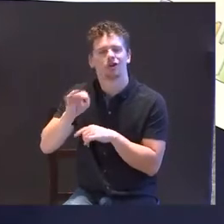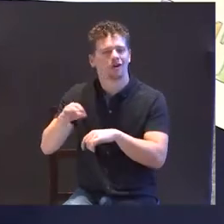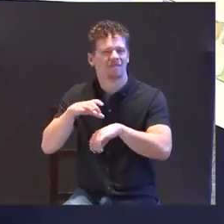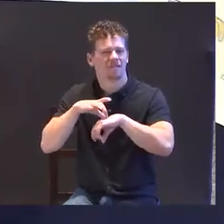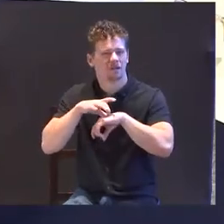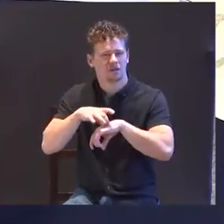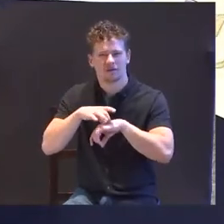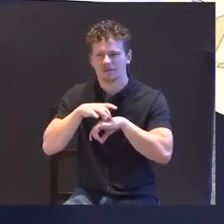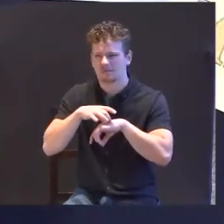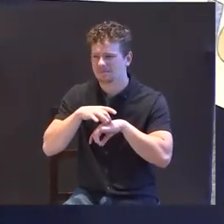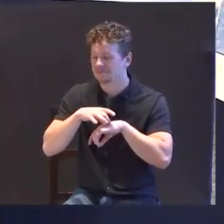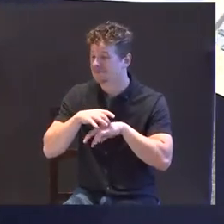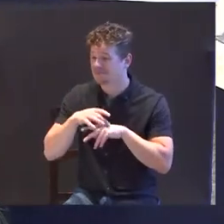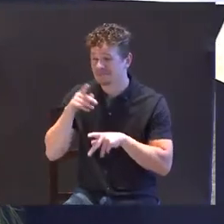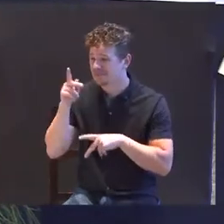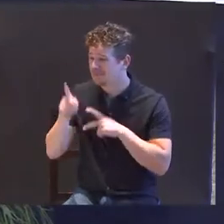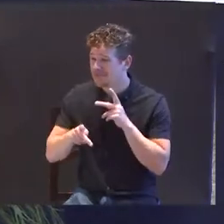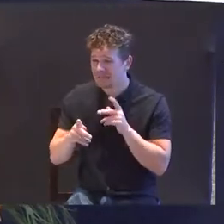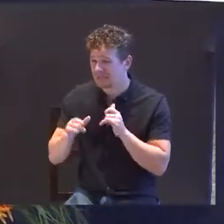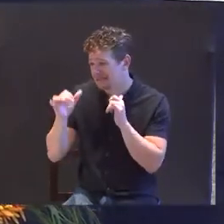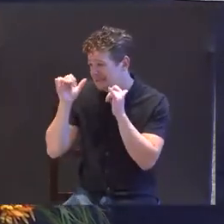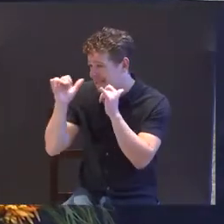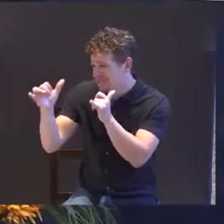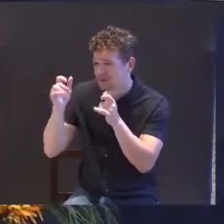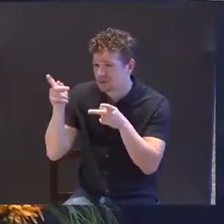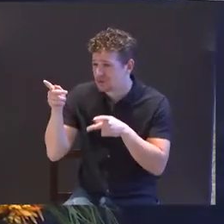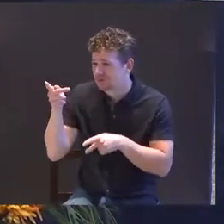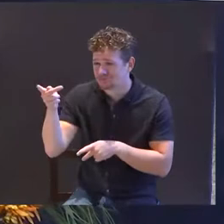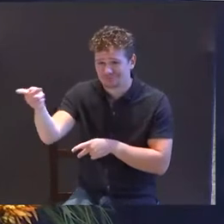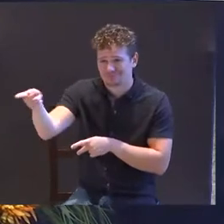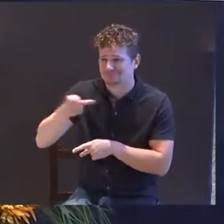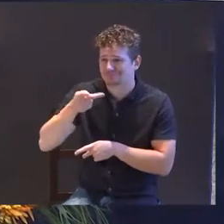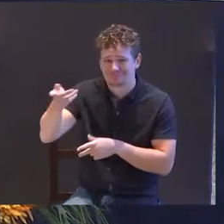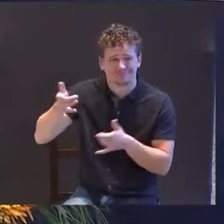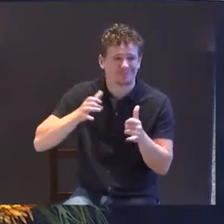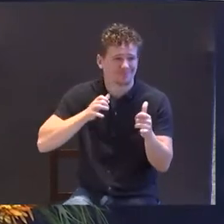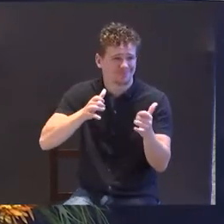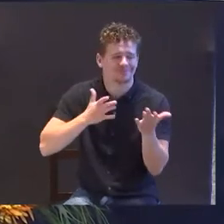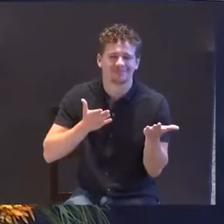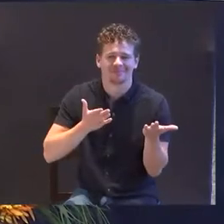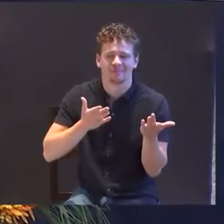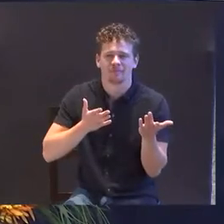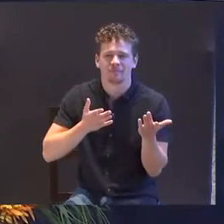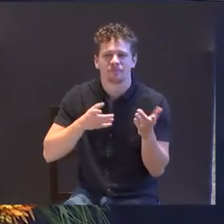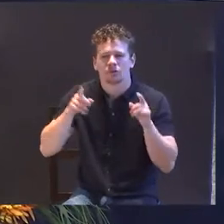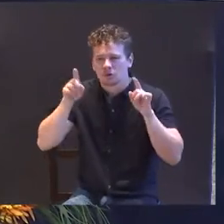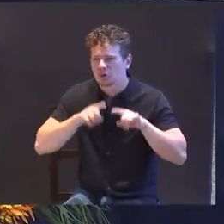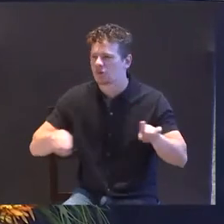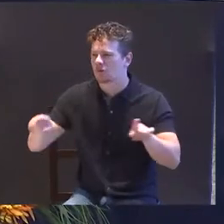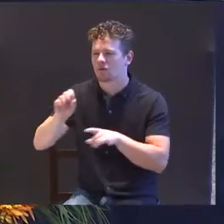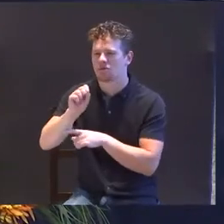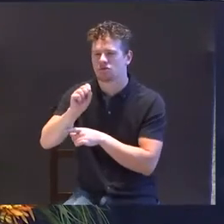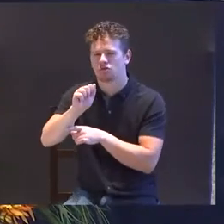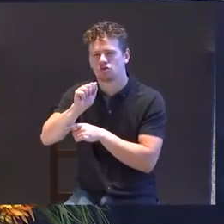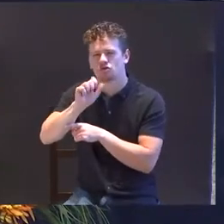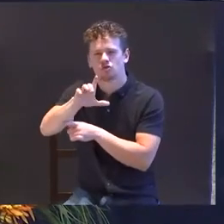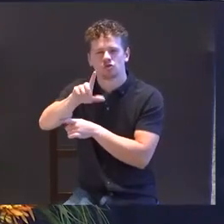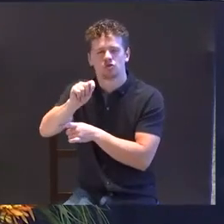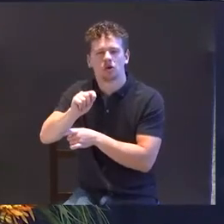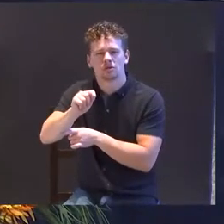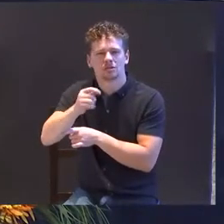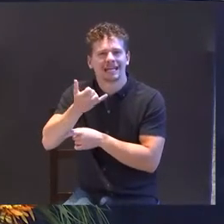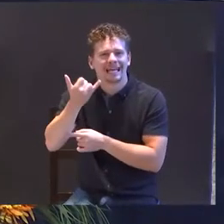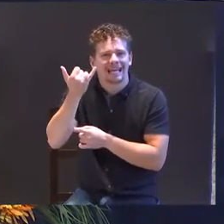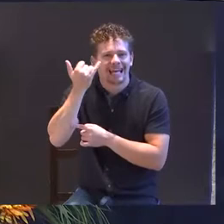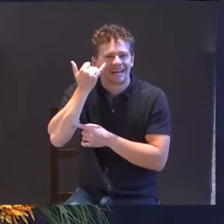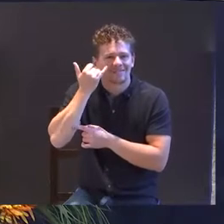to people just like me and you. He's talking, he says, you are the salt of the earth. And if salt has lost its